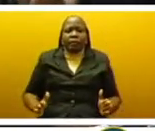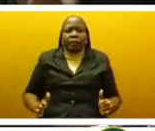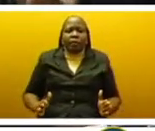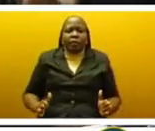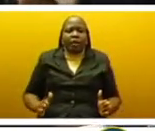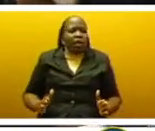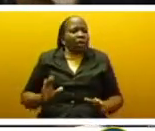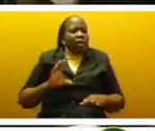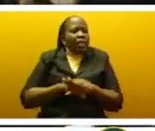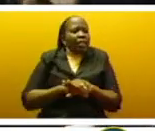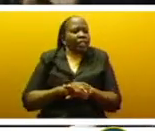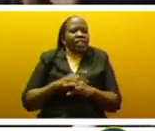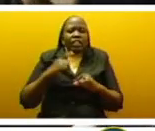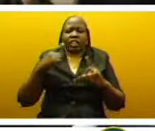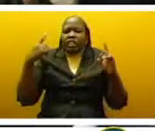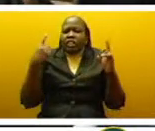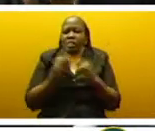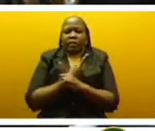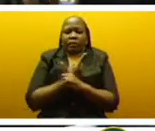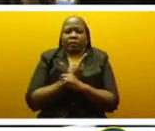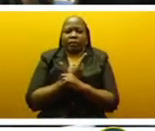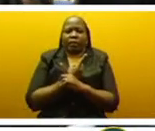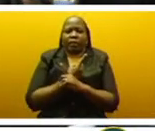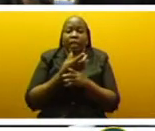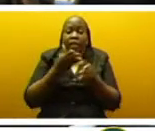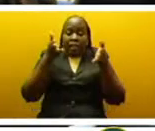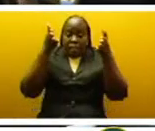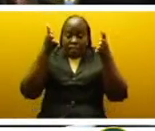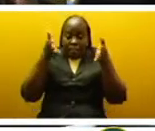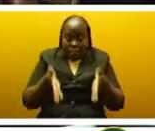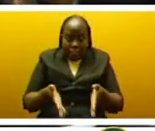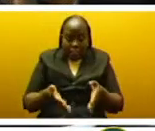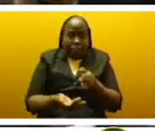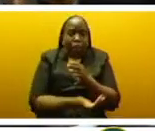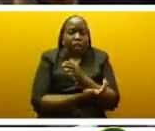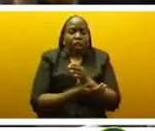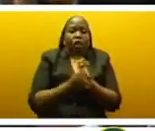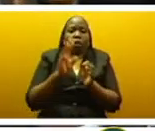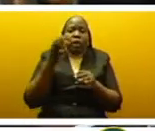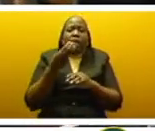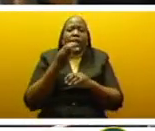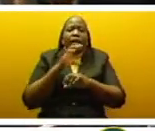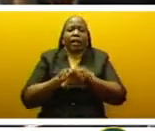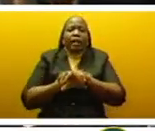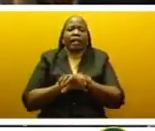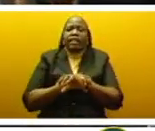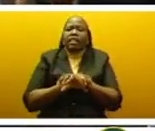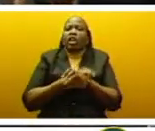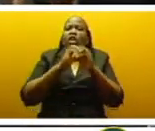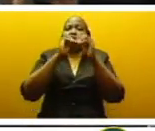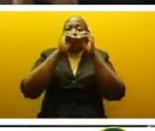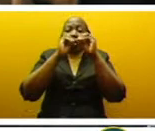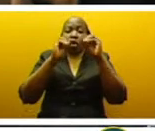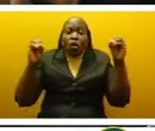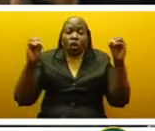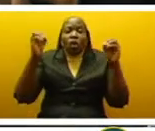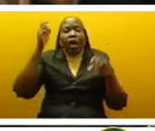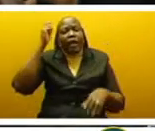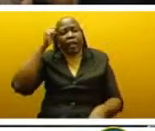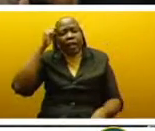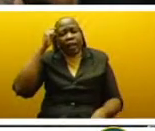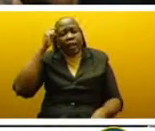chairman. This morning, we got absolutely no idea, except the court was taken